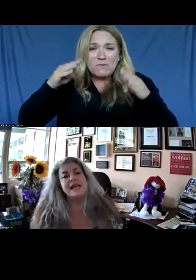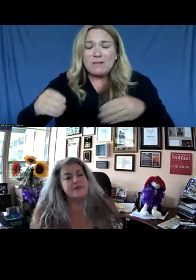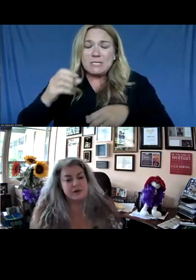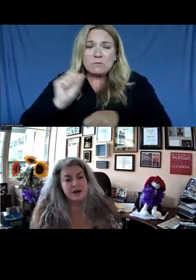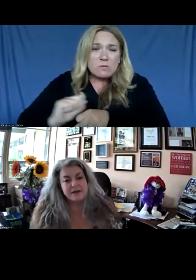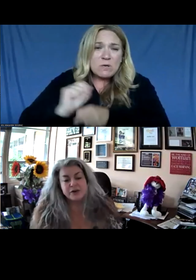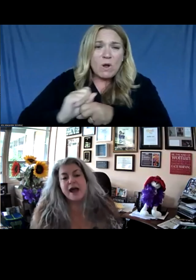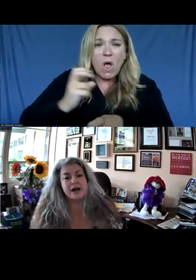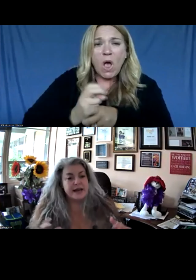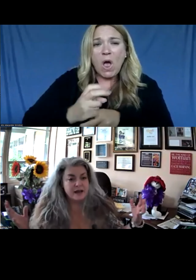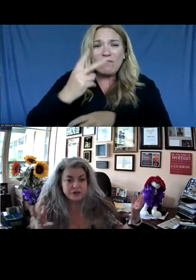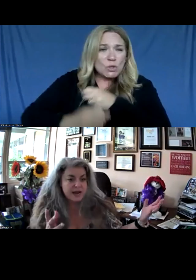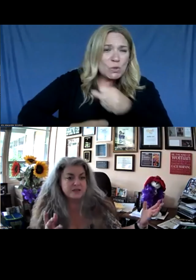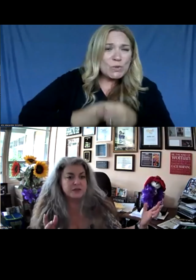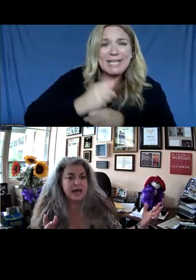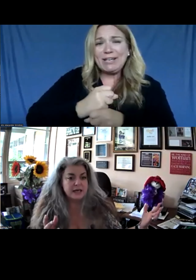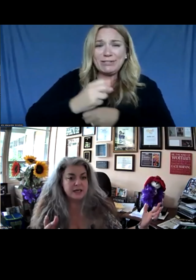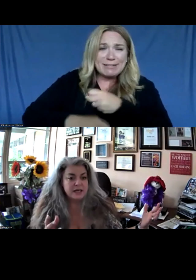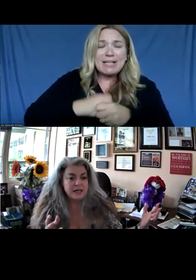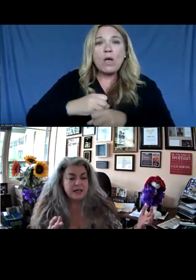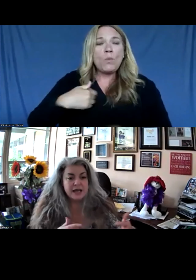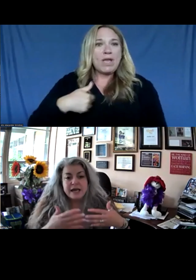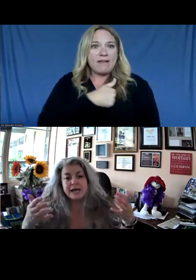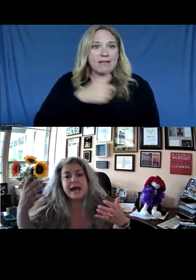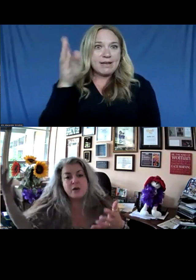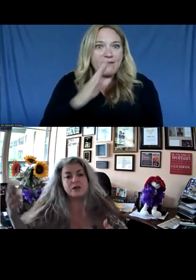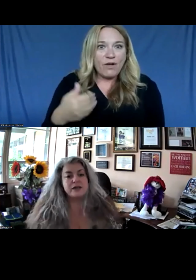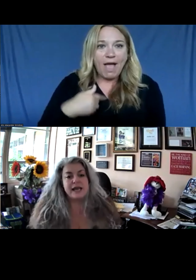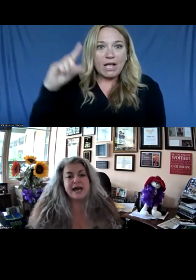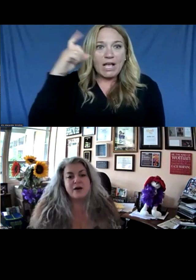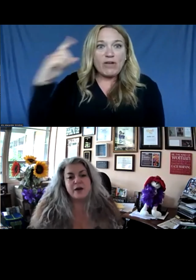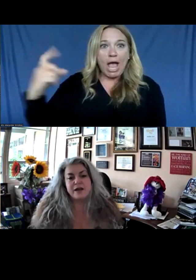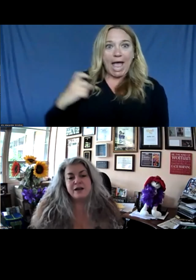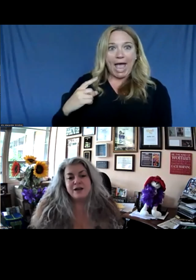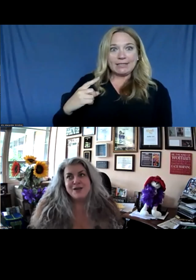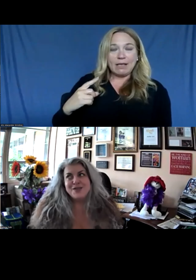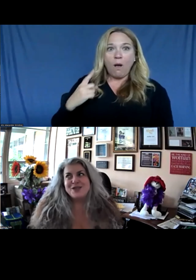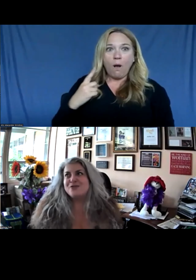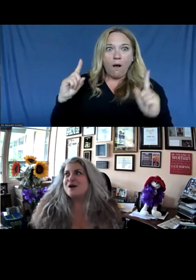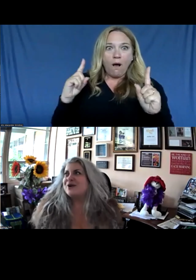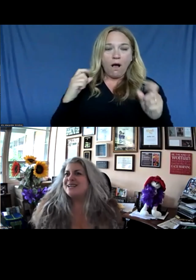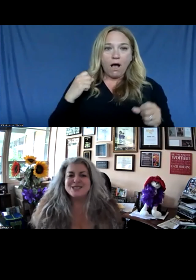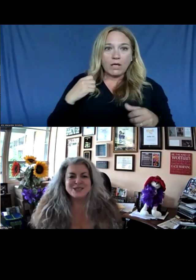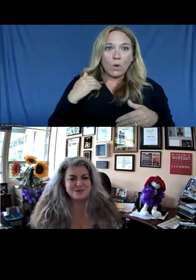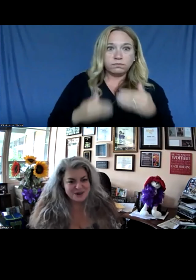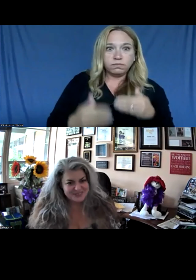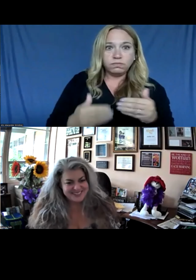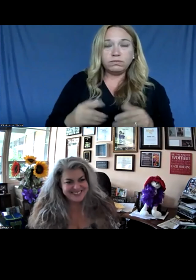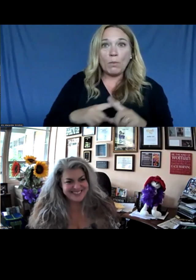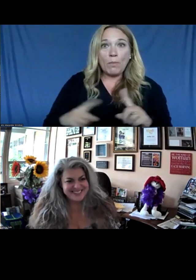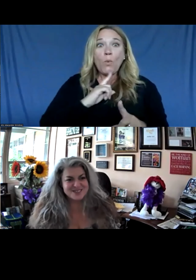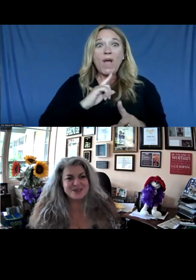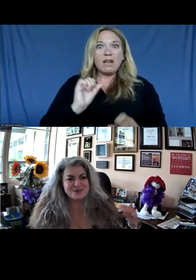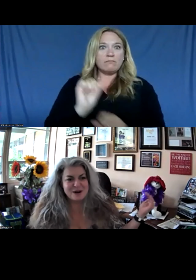opportunity. We had never, ever, ever had a governor ask for that. And now we're looking at when the rubber hits the